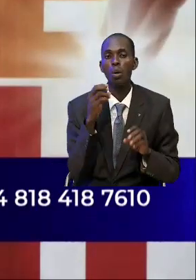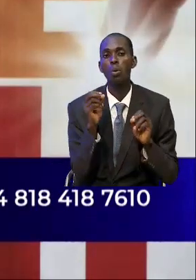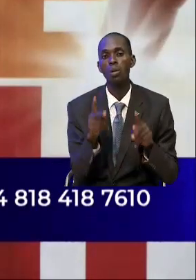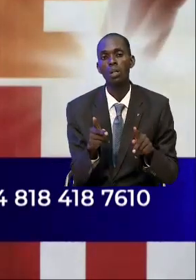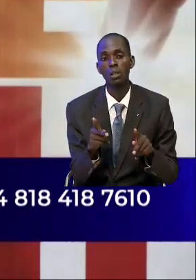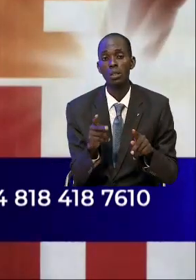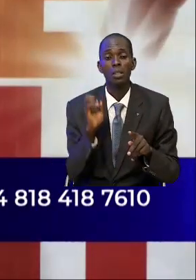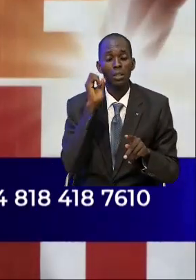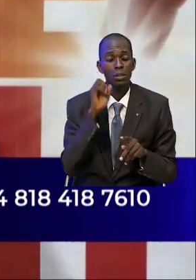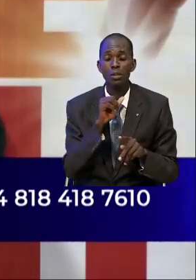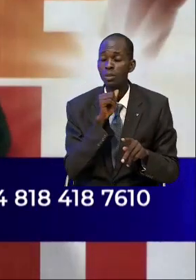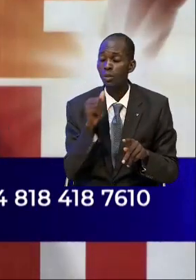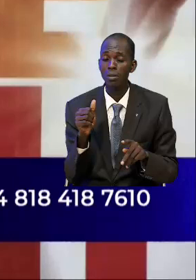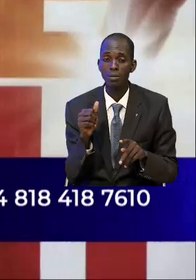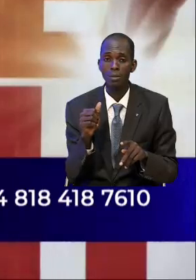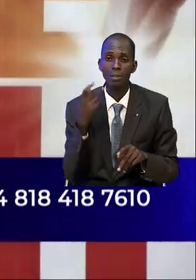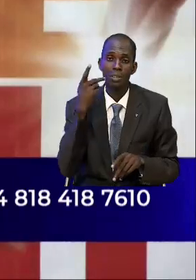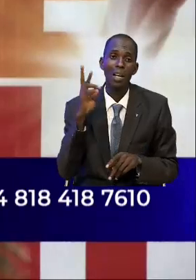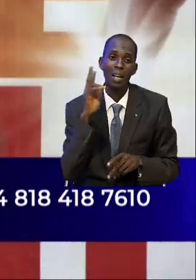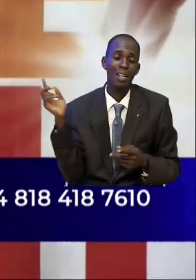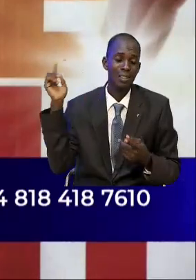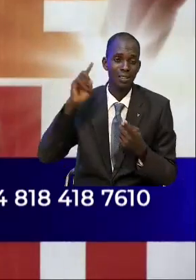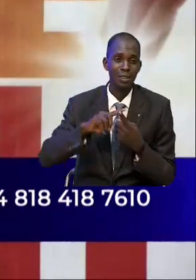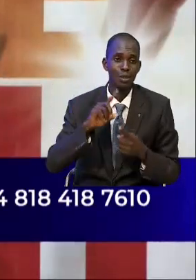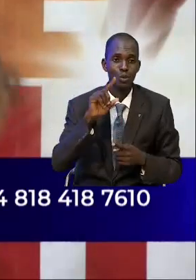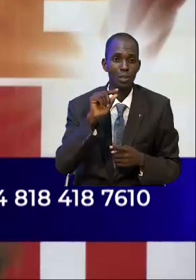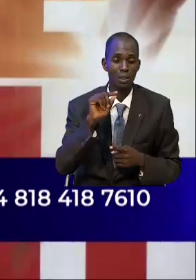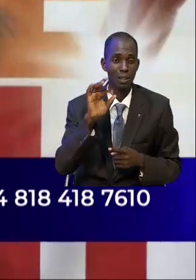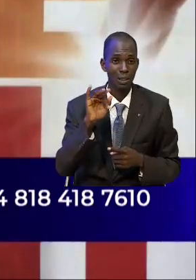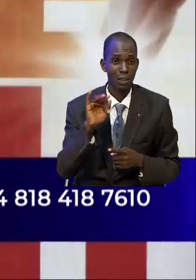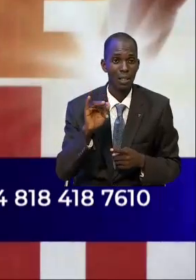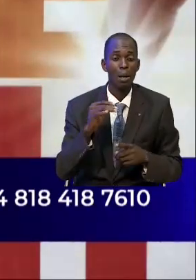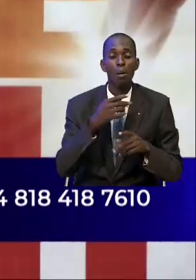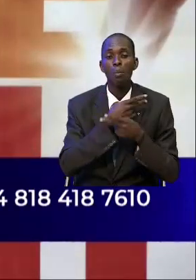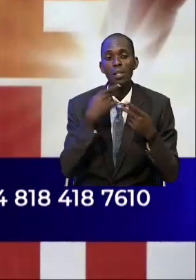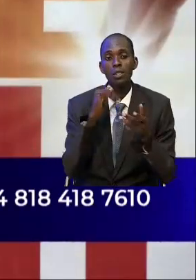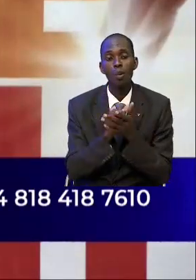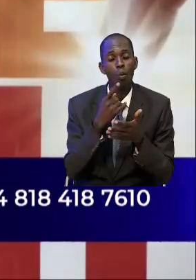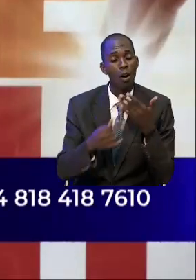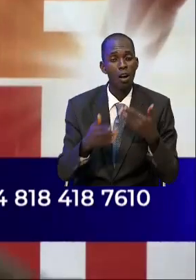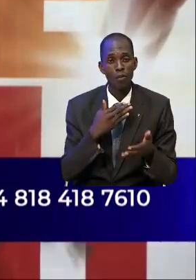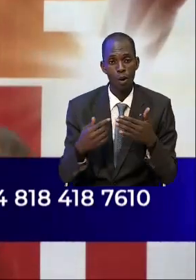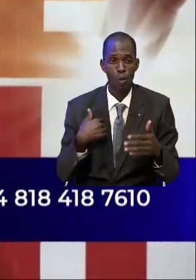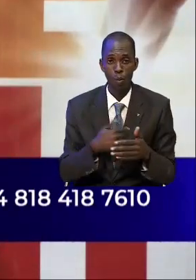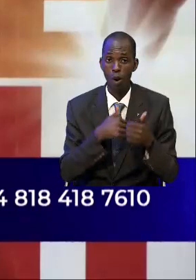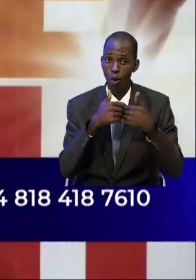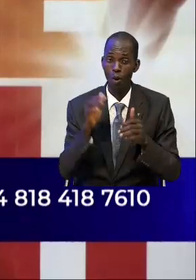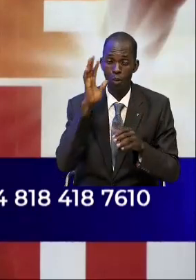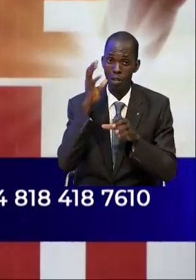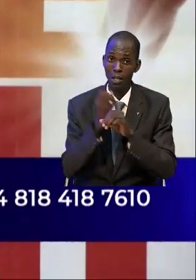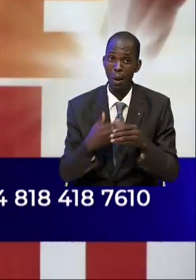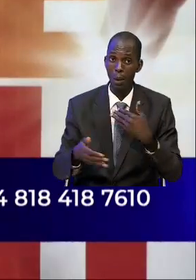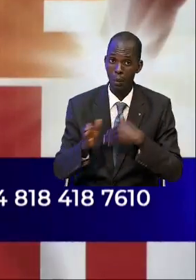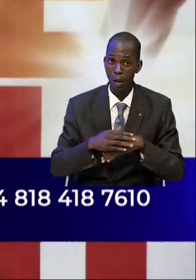sell them, return them. And she said, okay, but I didn't see her since 2019. When I came here, the pastor said that all